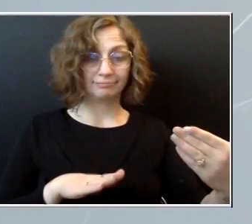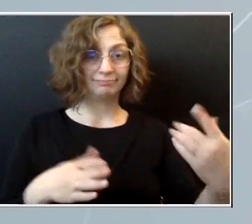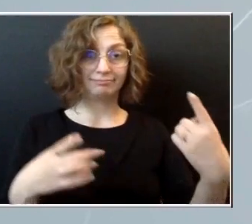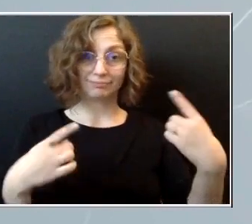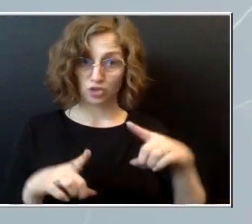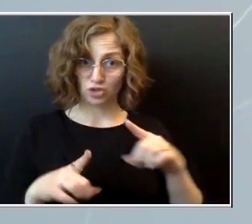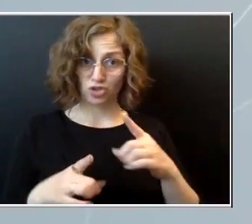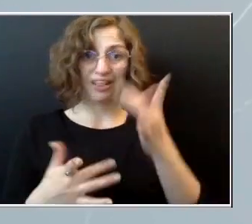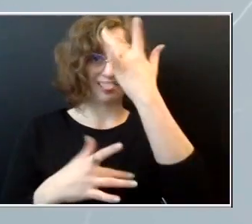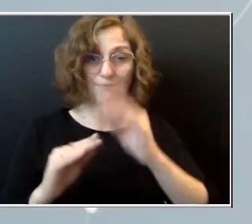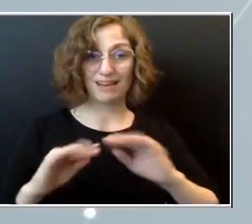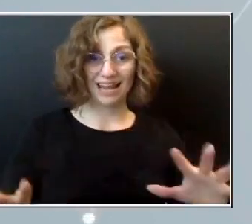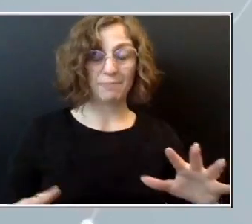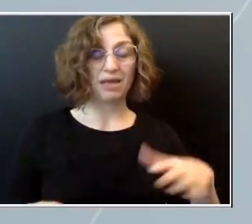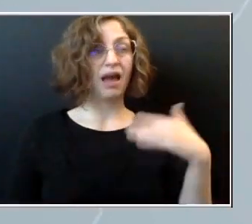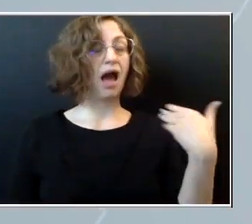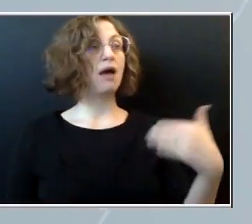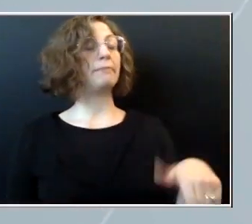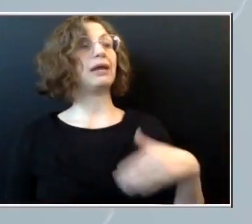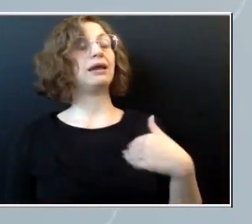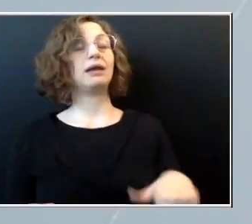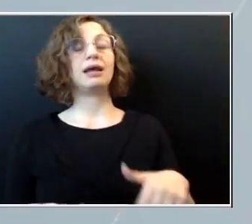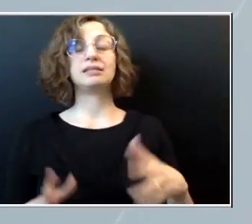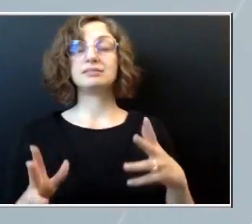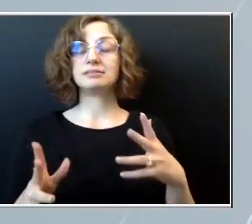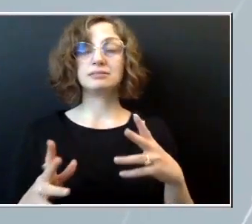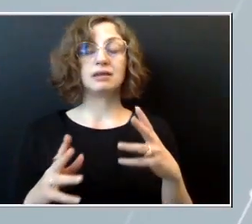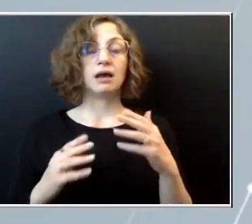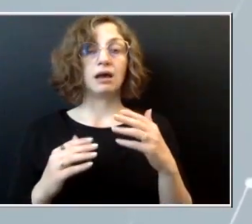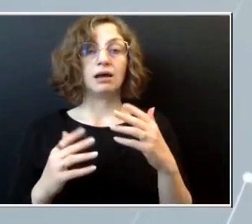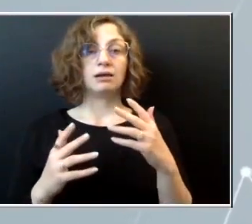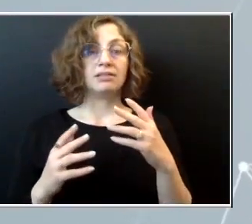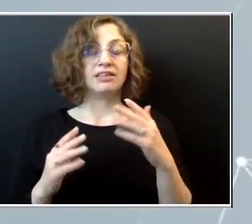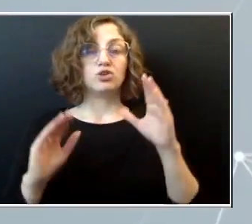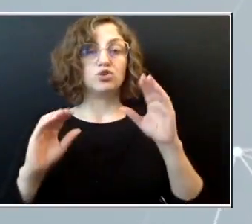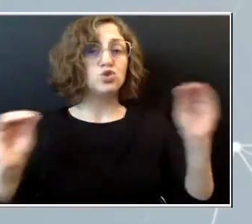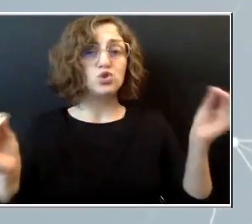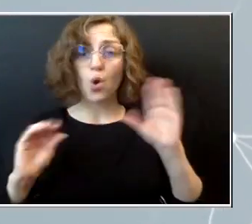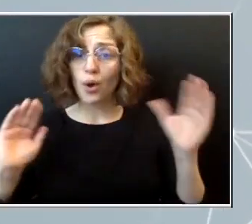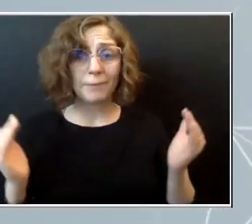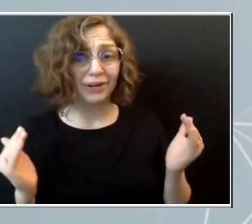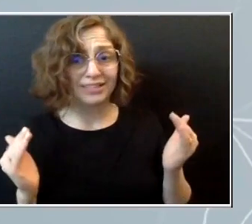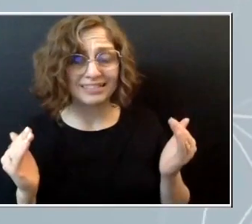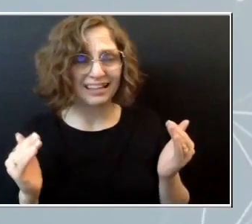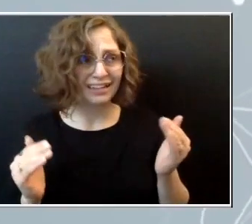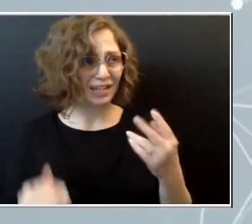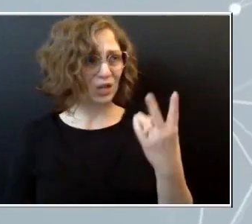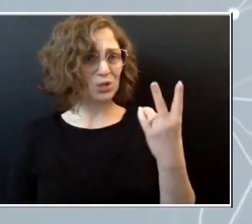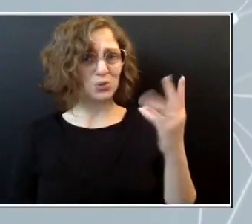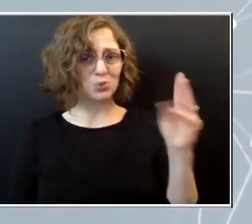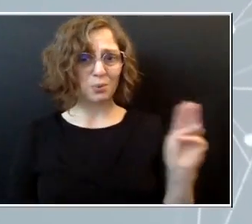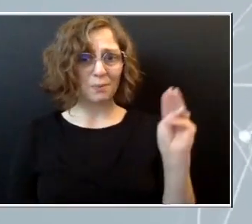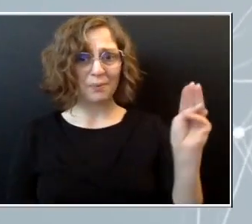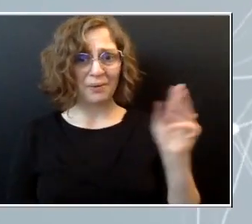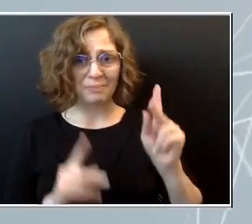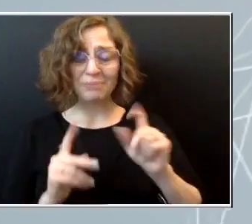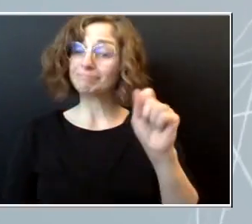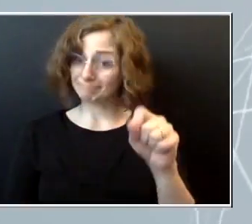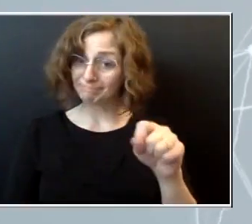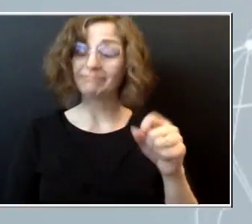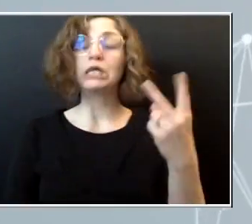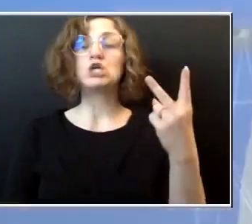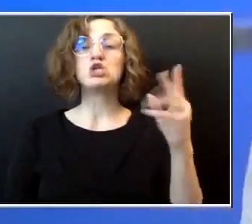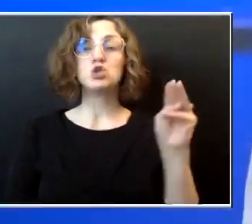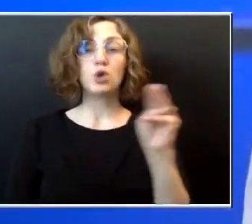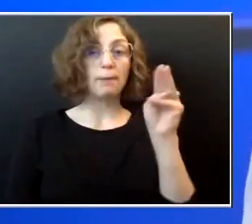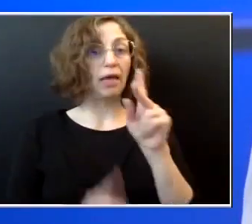kind of decimation from a disease like that 2 million people. 2 million people were killed or fled Ireland just